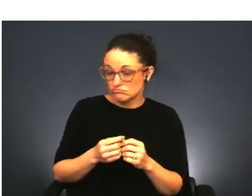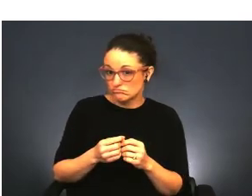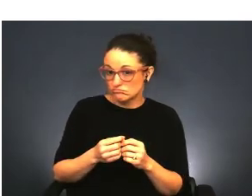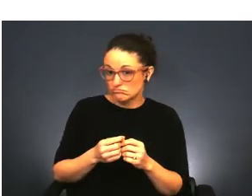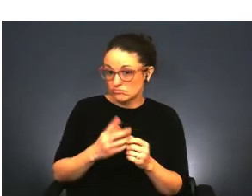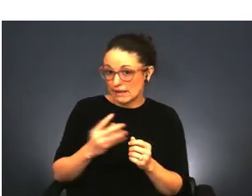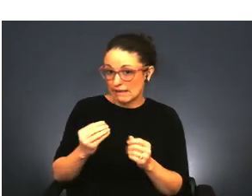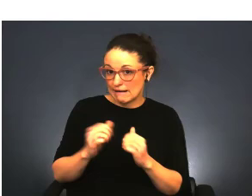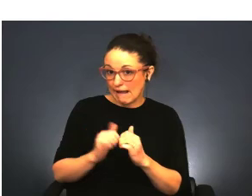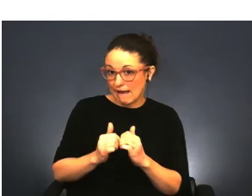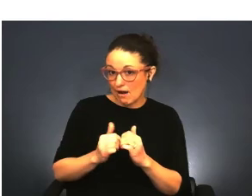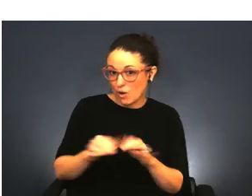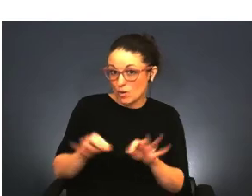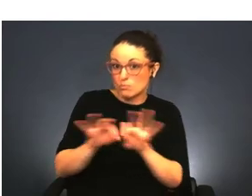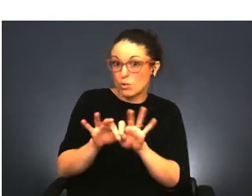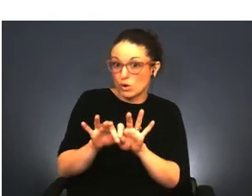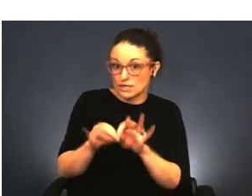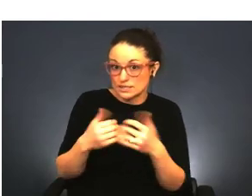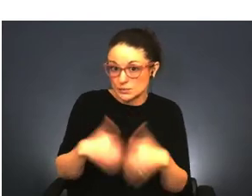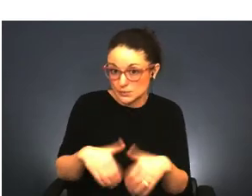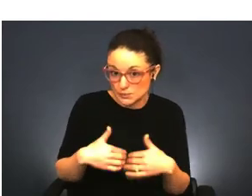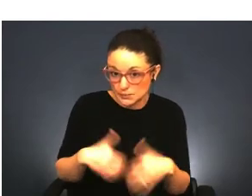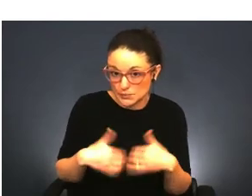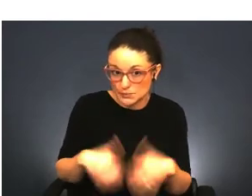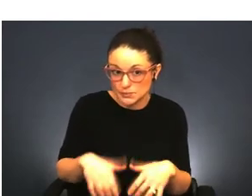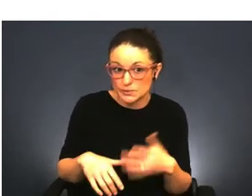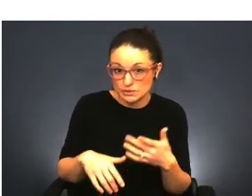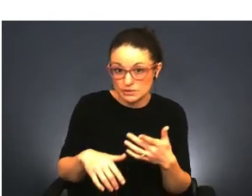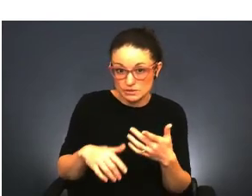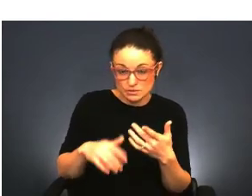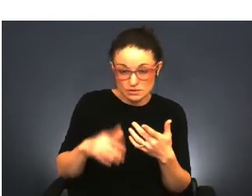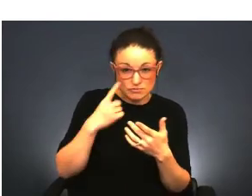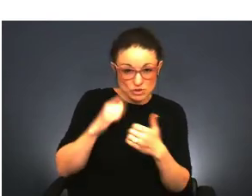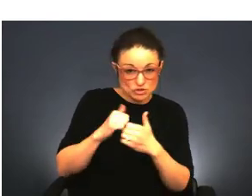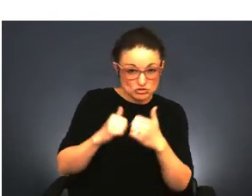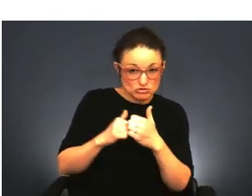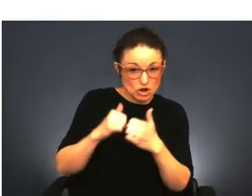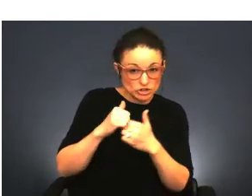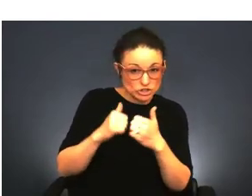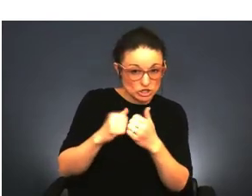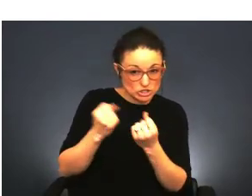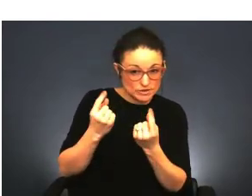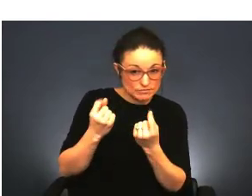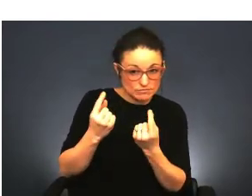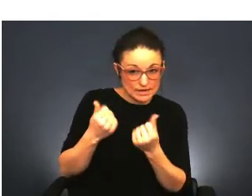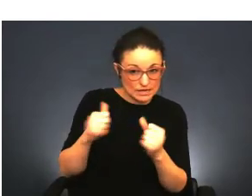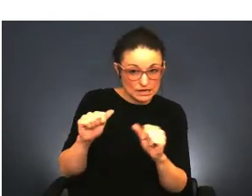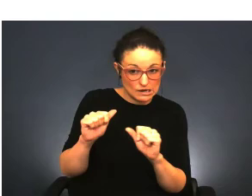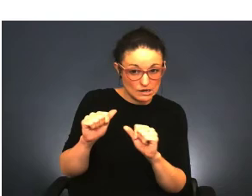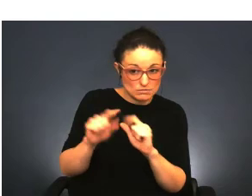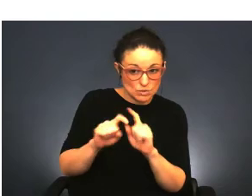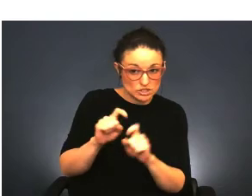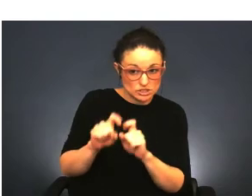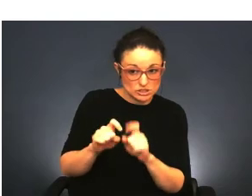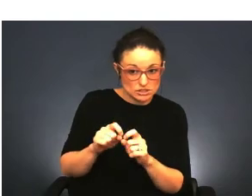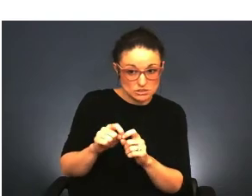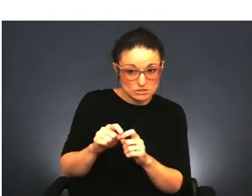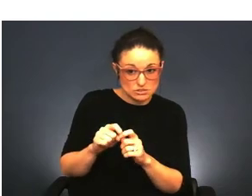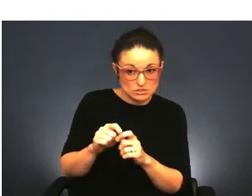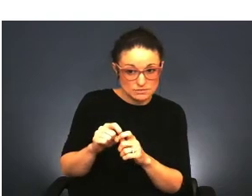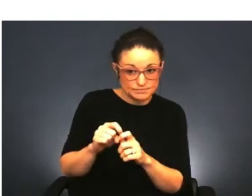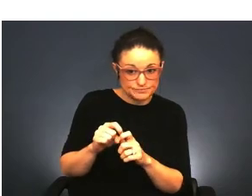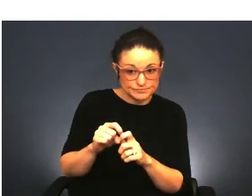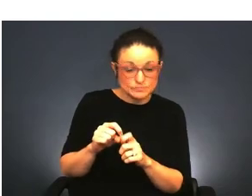and how important they are to the structure of your gradebook? There isn't a